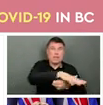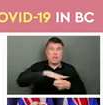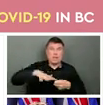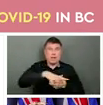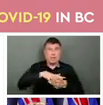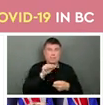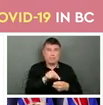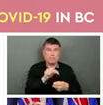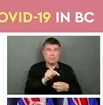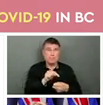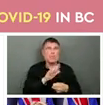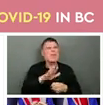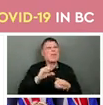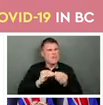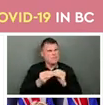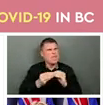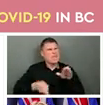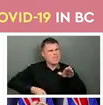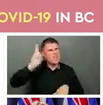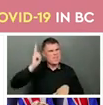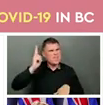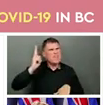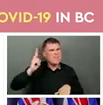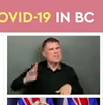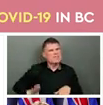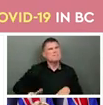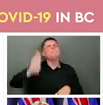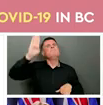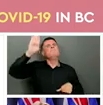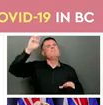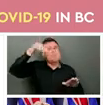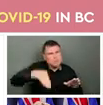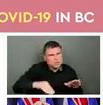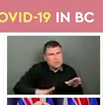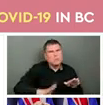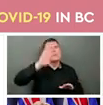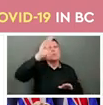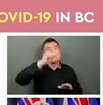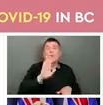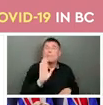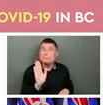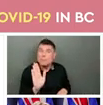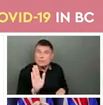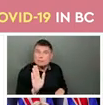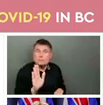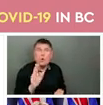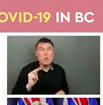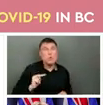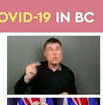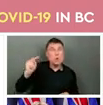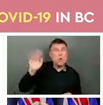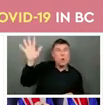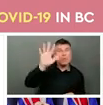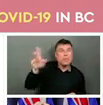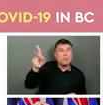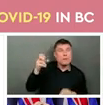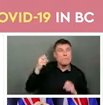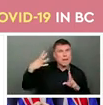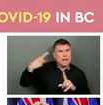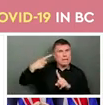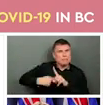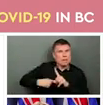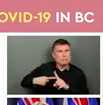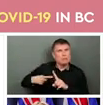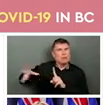of course, but having sustained high levels of transmission in the north for many, many months starting